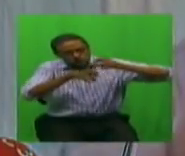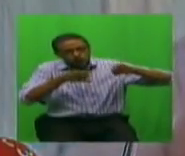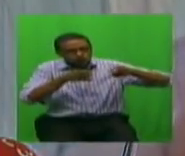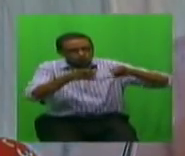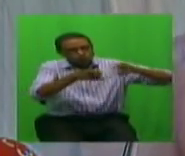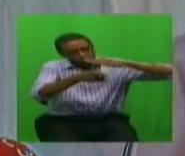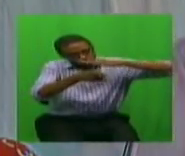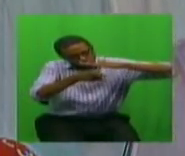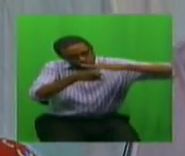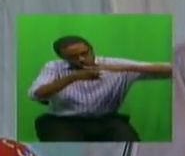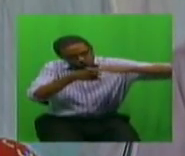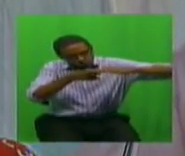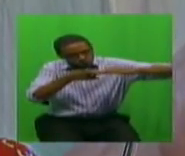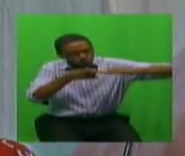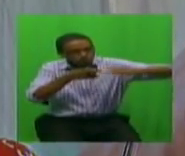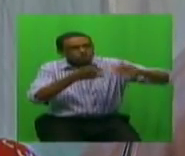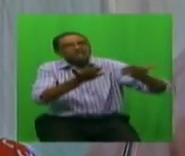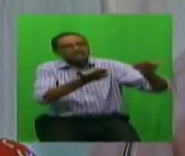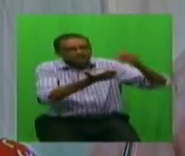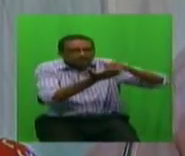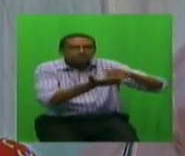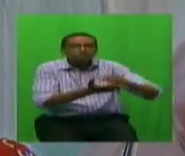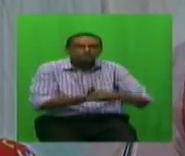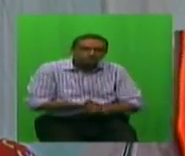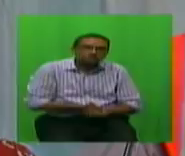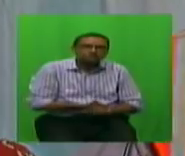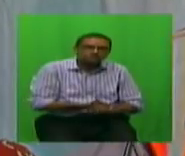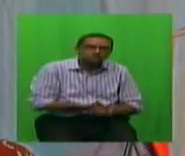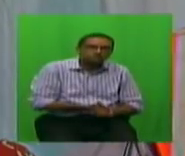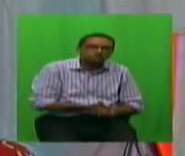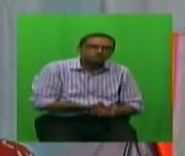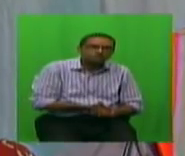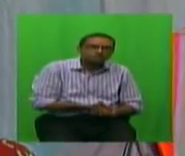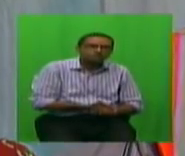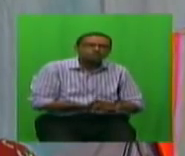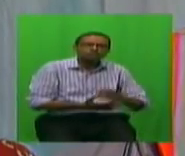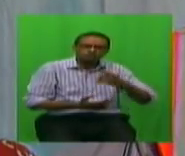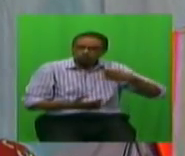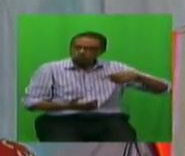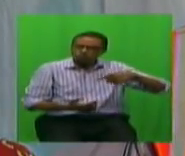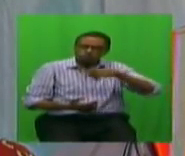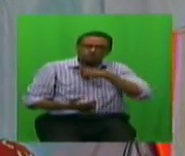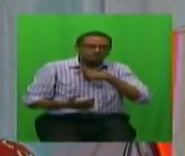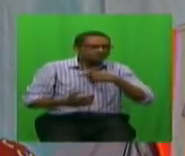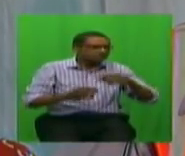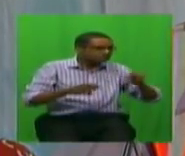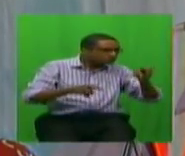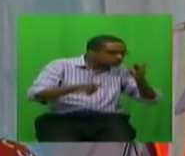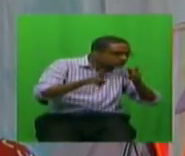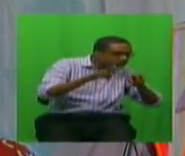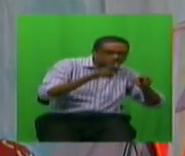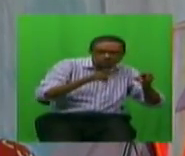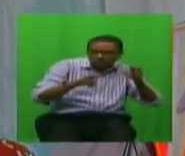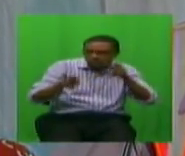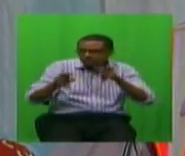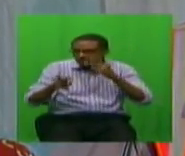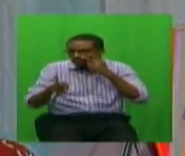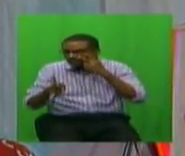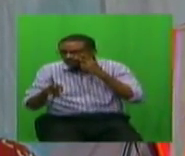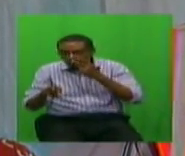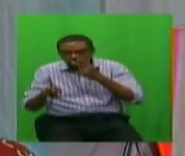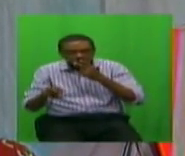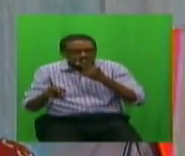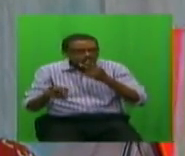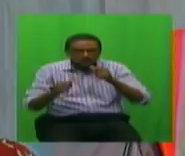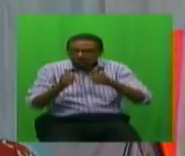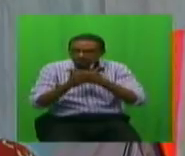there continuously ensuring that the infrastructure remain intact, and anywhere that is identified under the